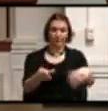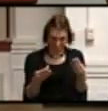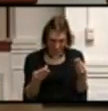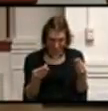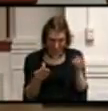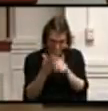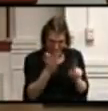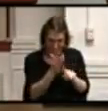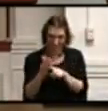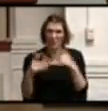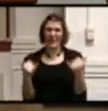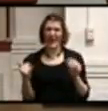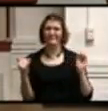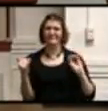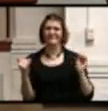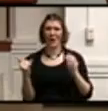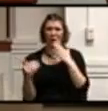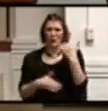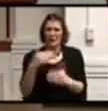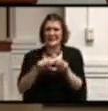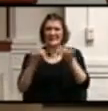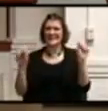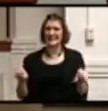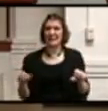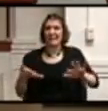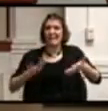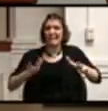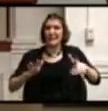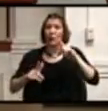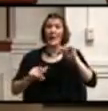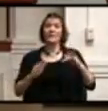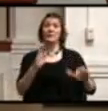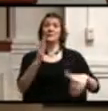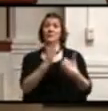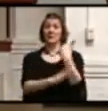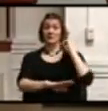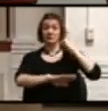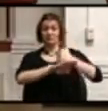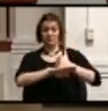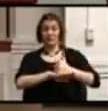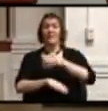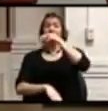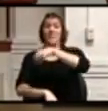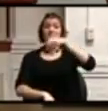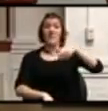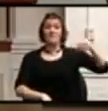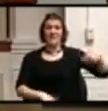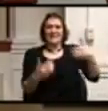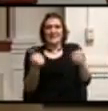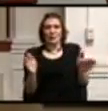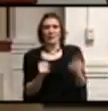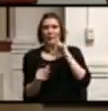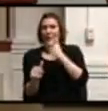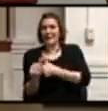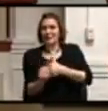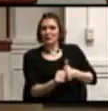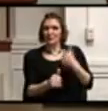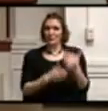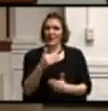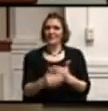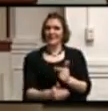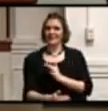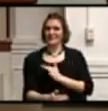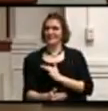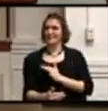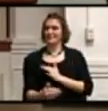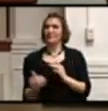comes in, goes behind, retrieves it, processes it, and then stores it, so that there's that separation.